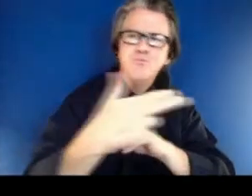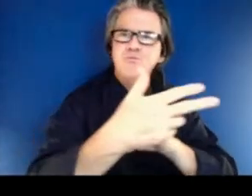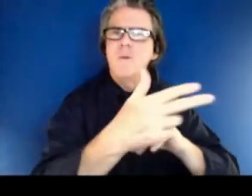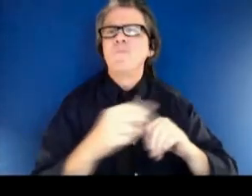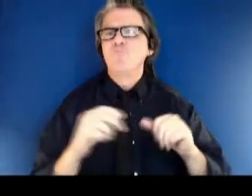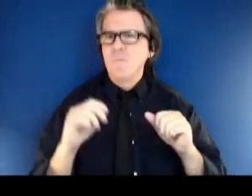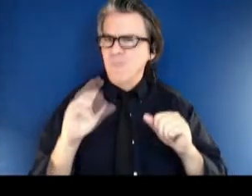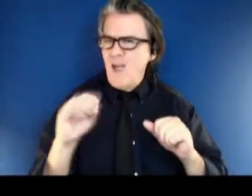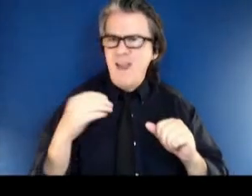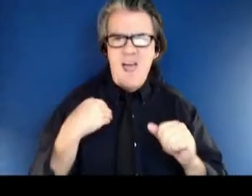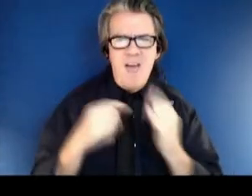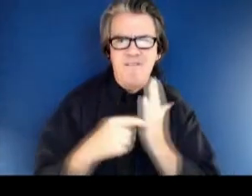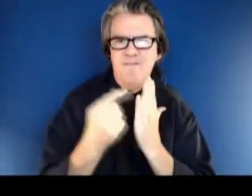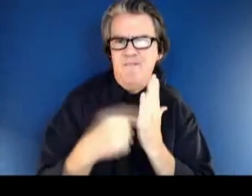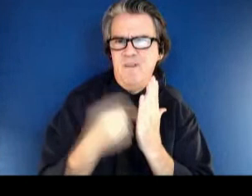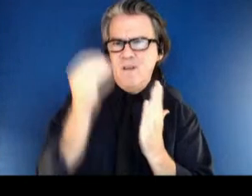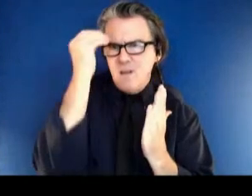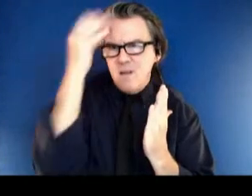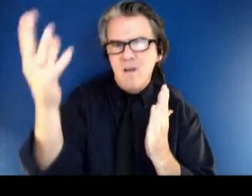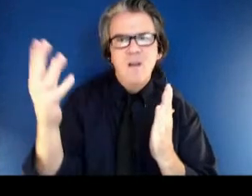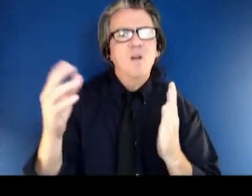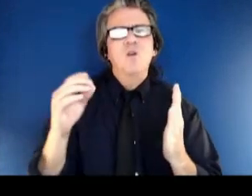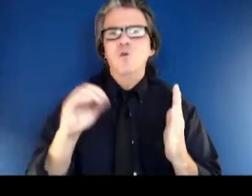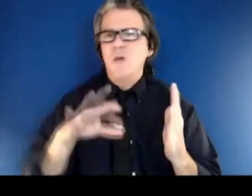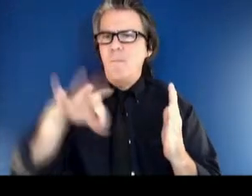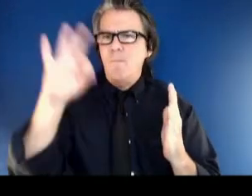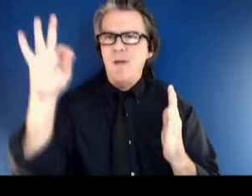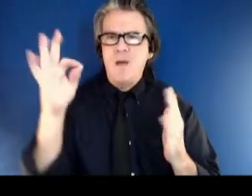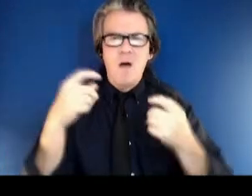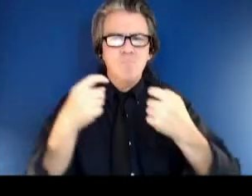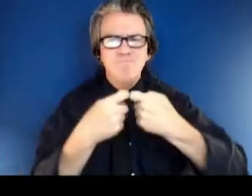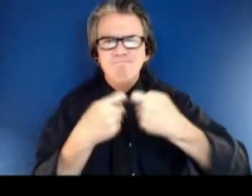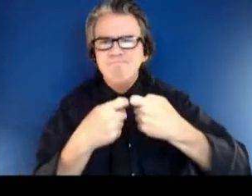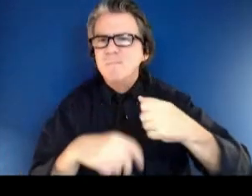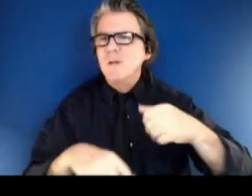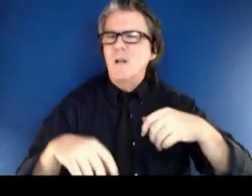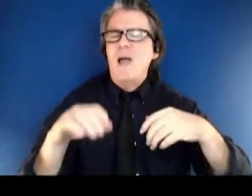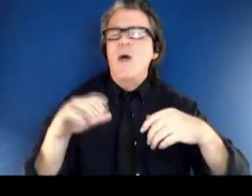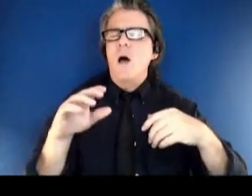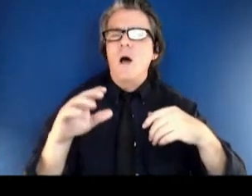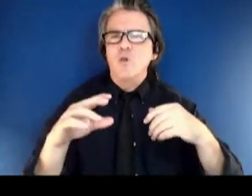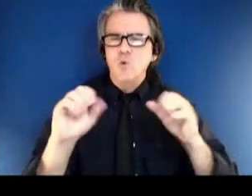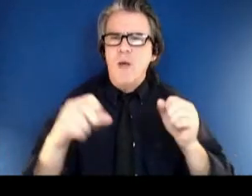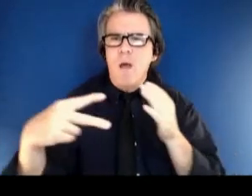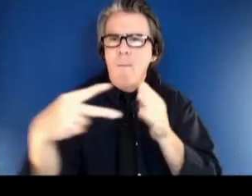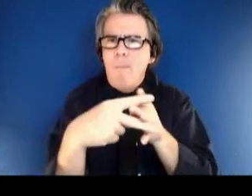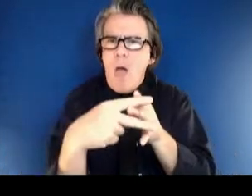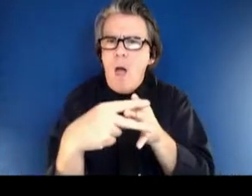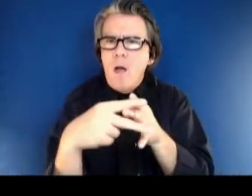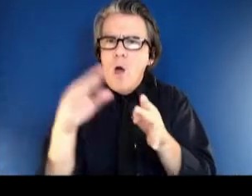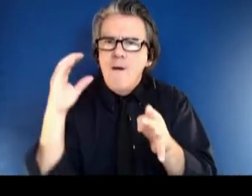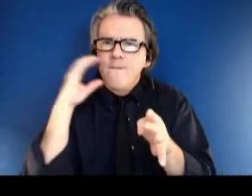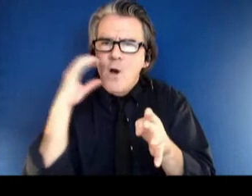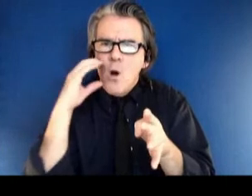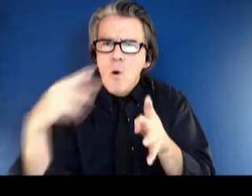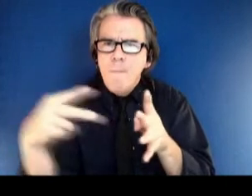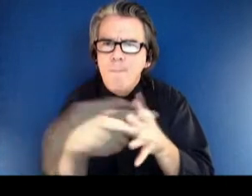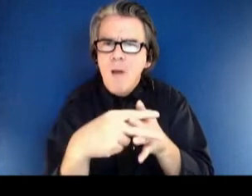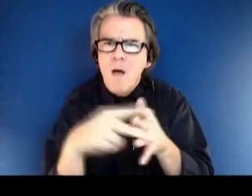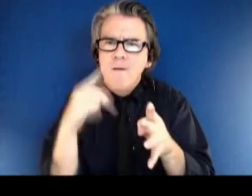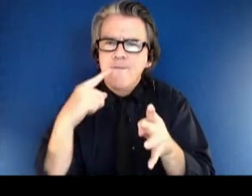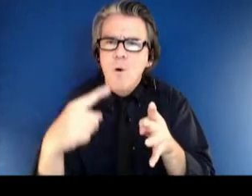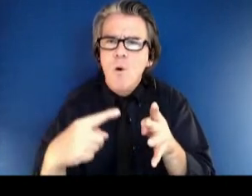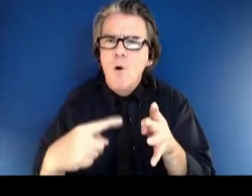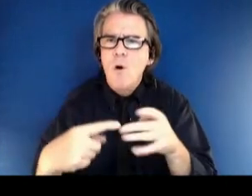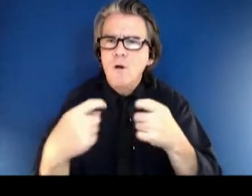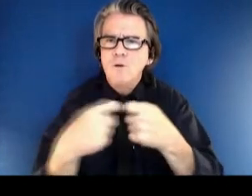you can obtain up-to-date information about the PSPS event and get some water, light snacks, and other essential items that we hope to reduce